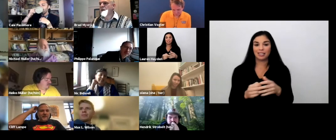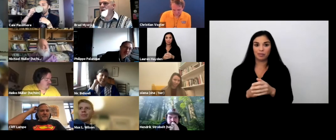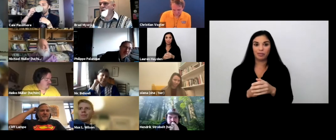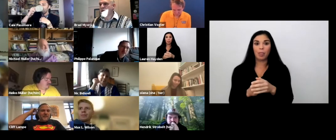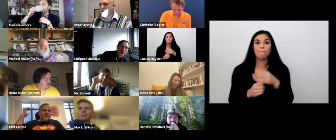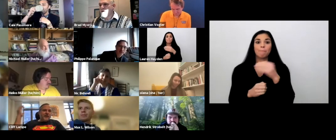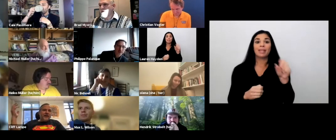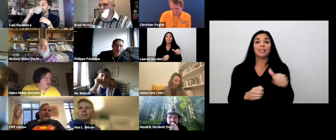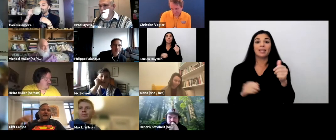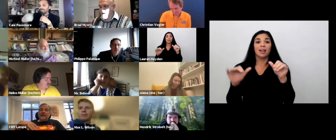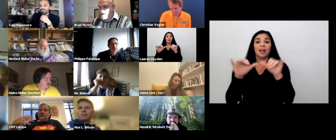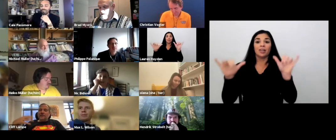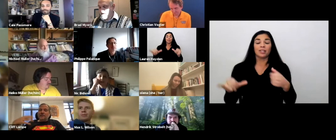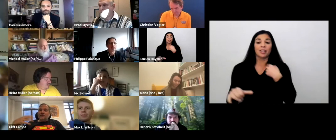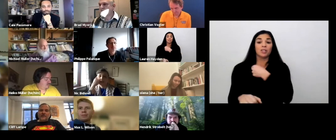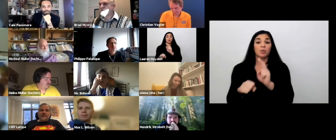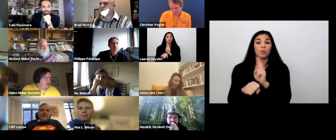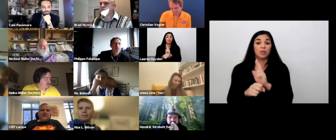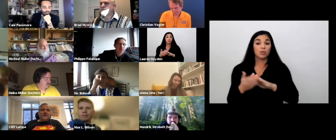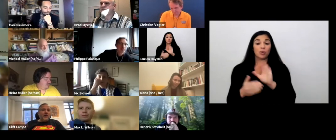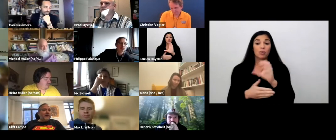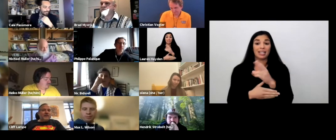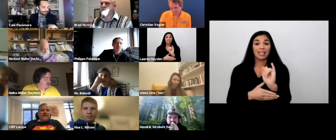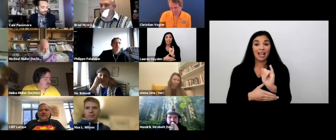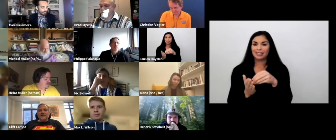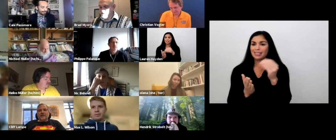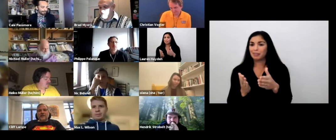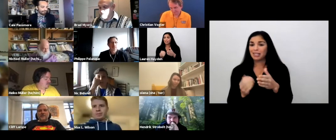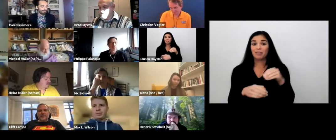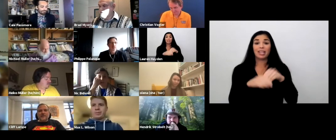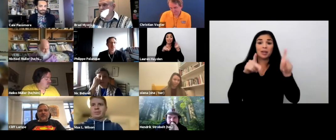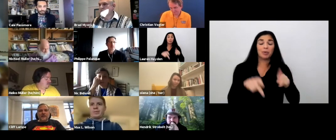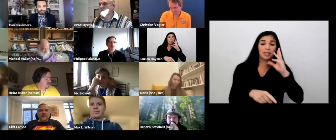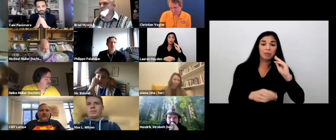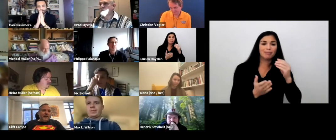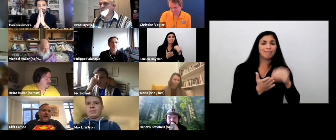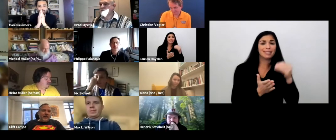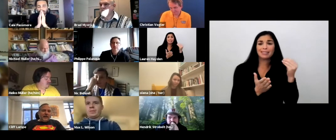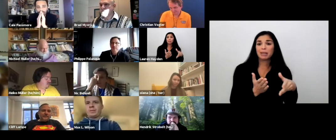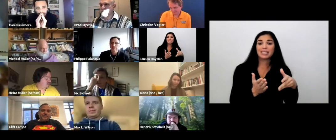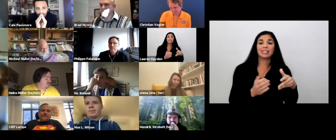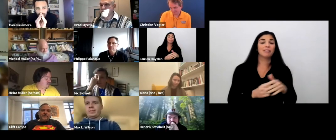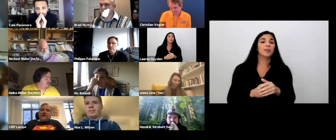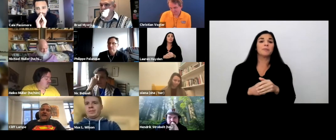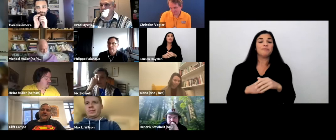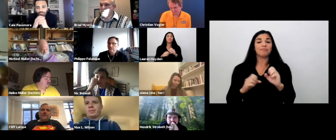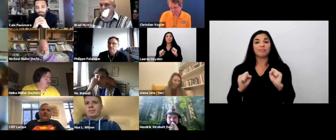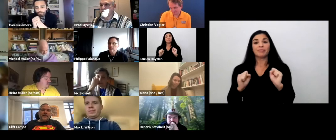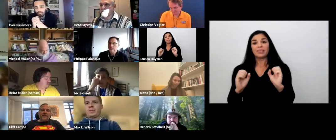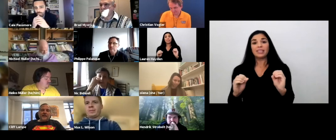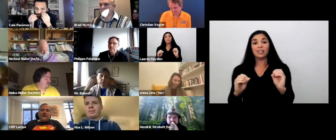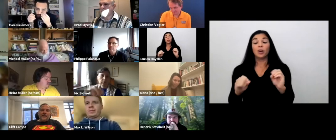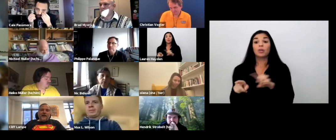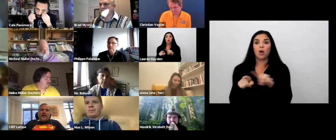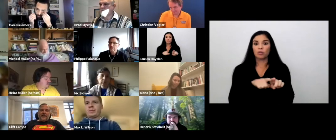Other systems that we use to run CHI, the in-person experience is very expensive. All of these things are very expensive to run. And on top of